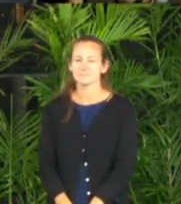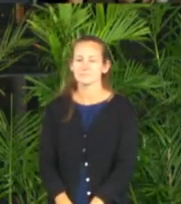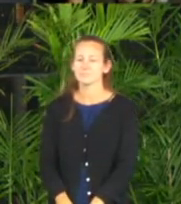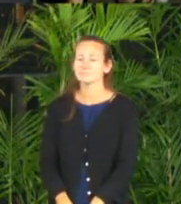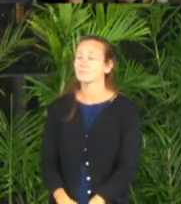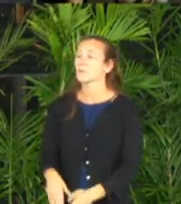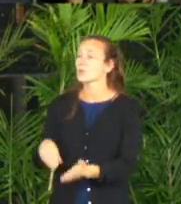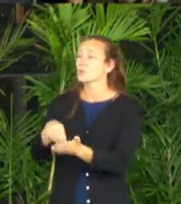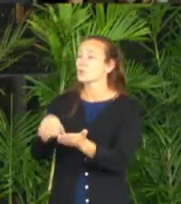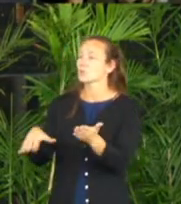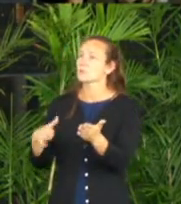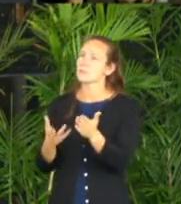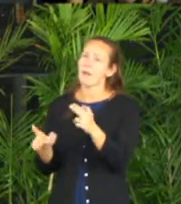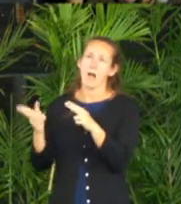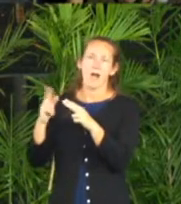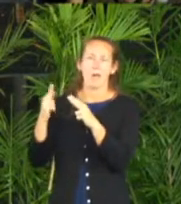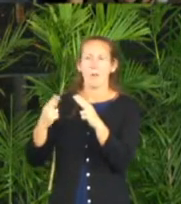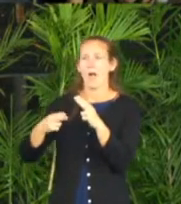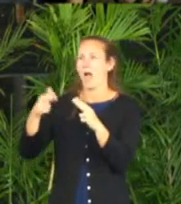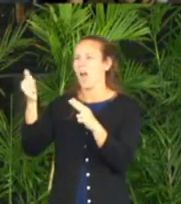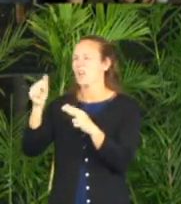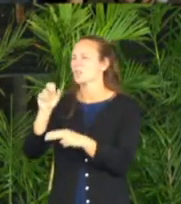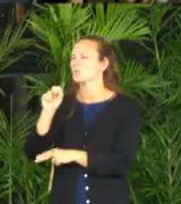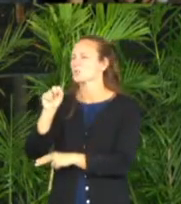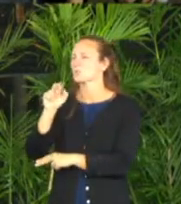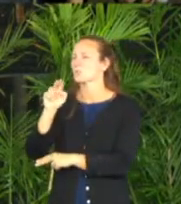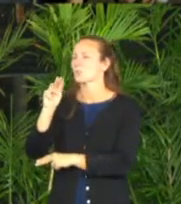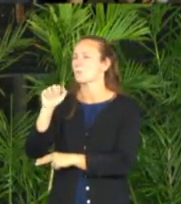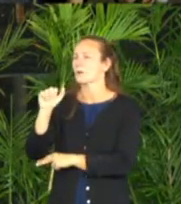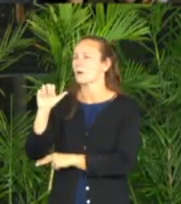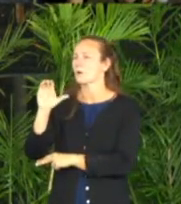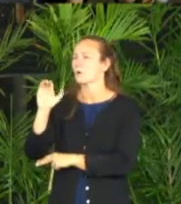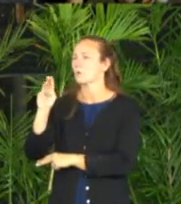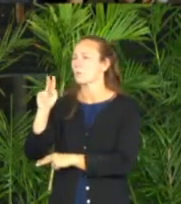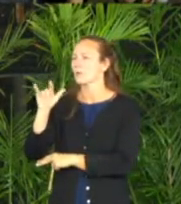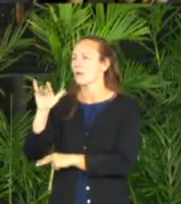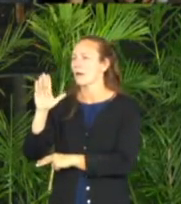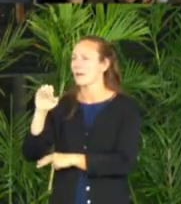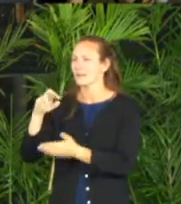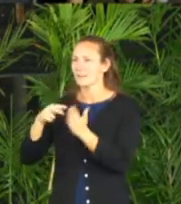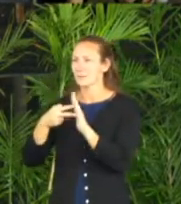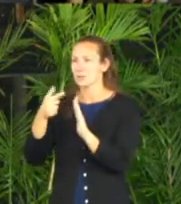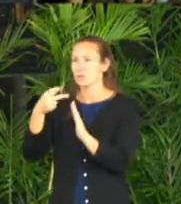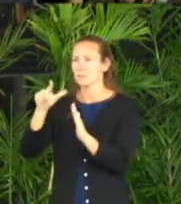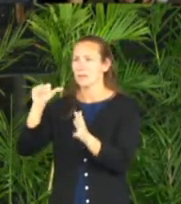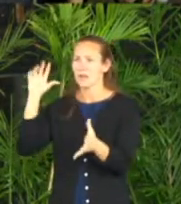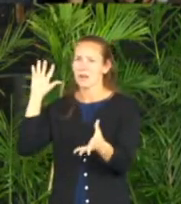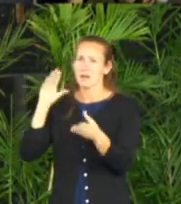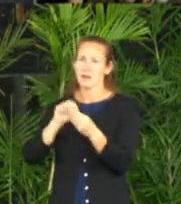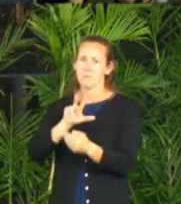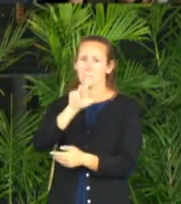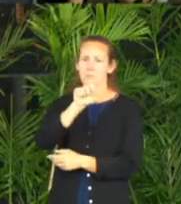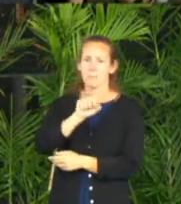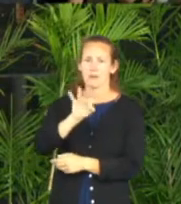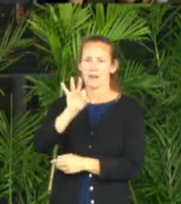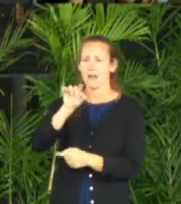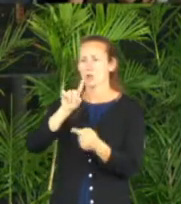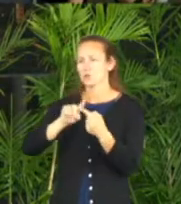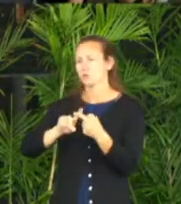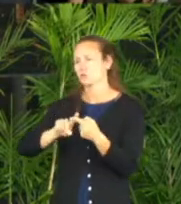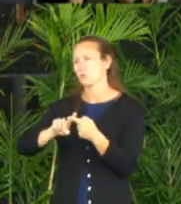Students who have earned the highest distinction, summa cum laude, have an overall grade point average of 3.9 to a perfect